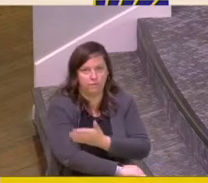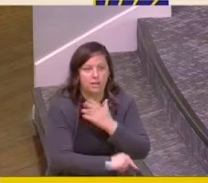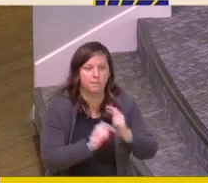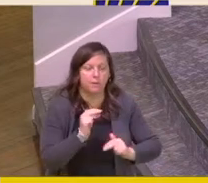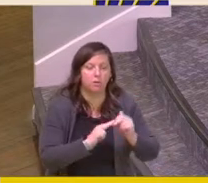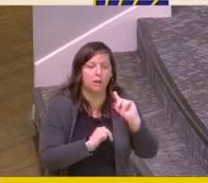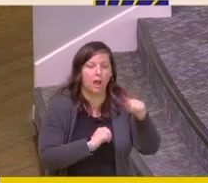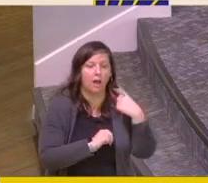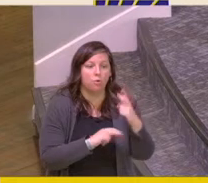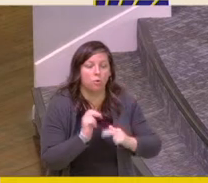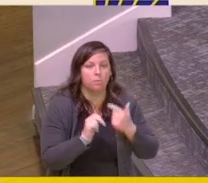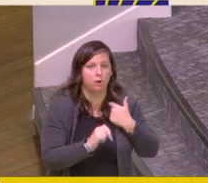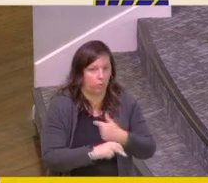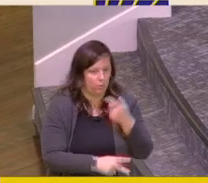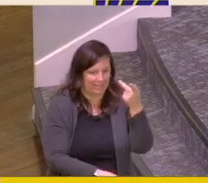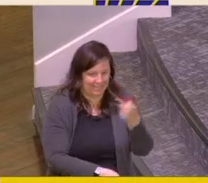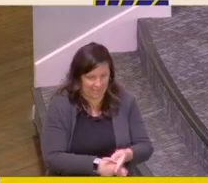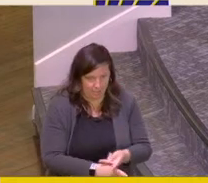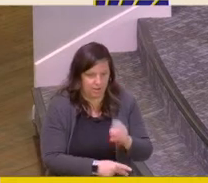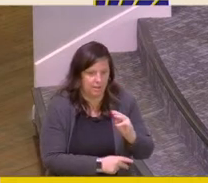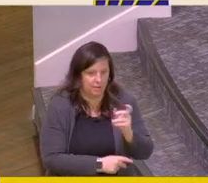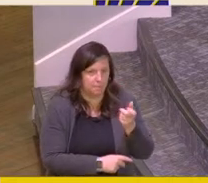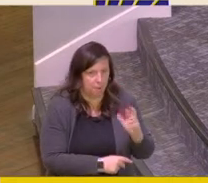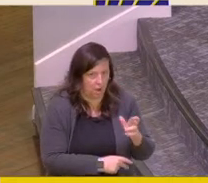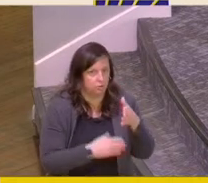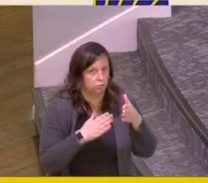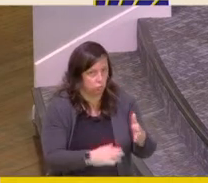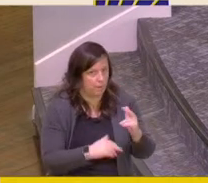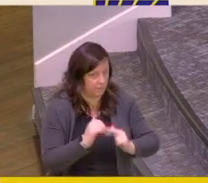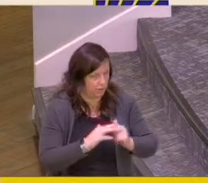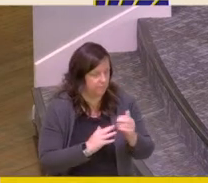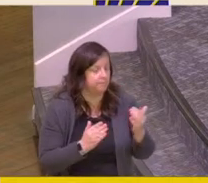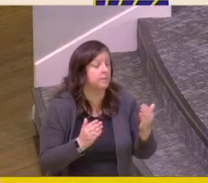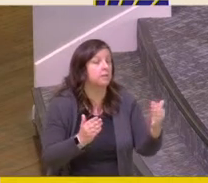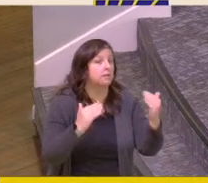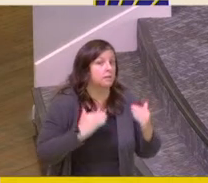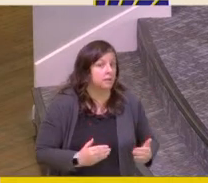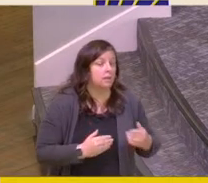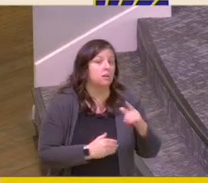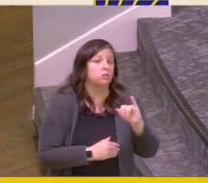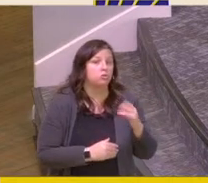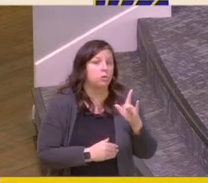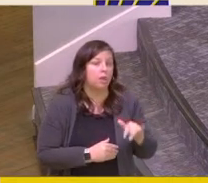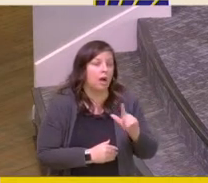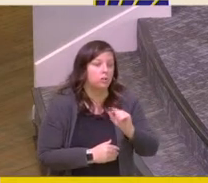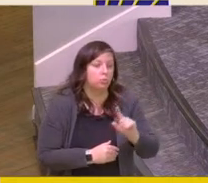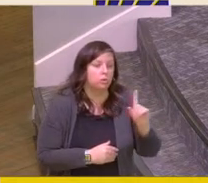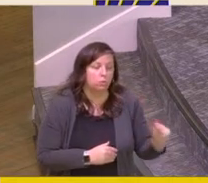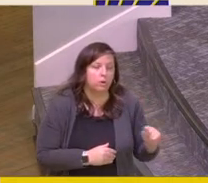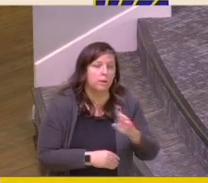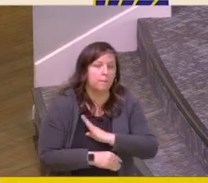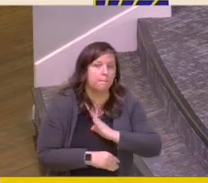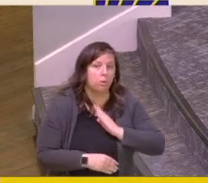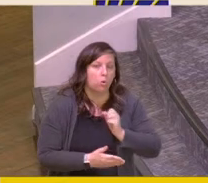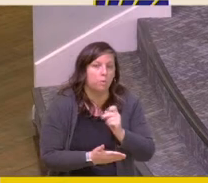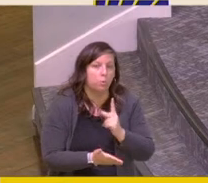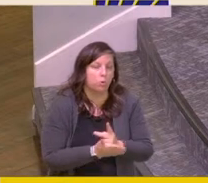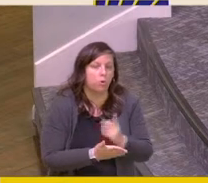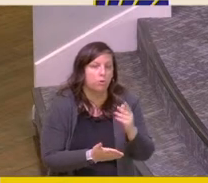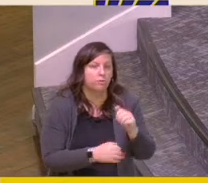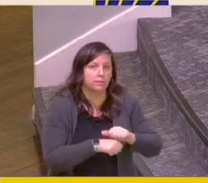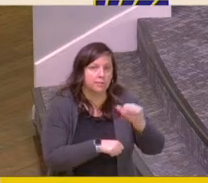that would be kept was the Minor Street building. In July of 2020, the board approved the submission of the